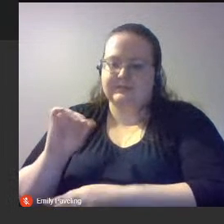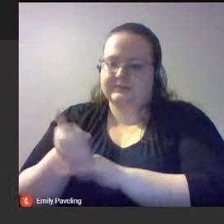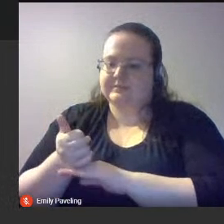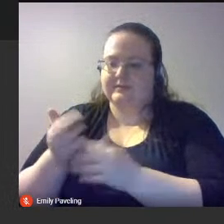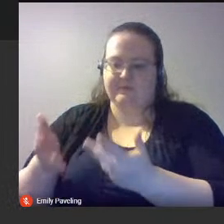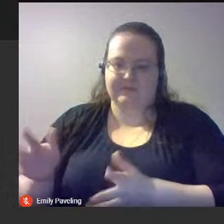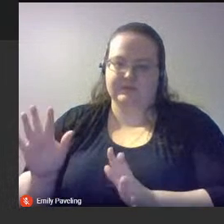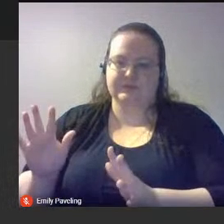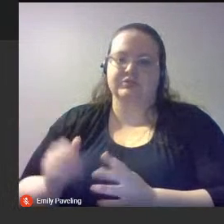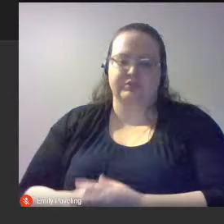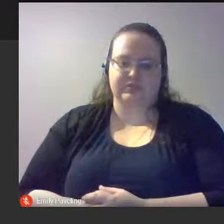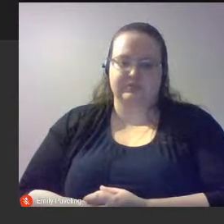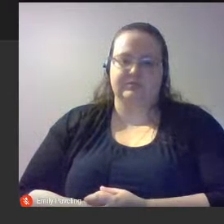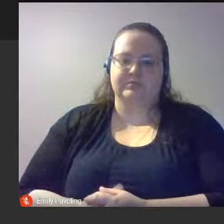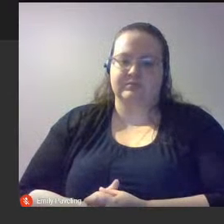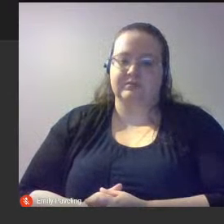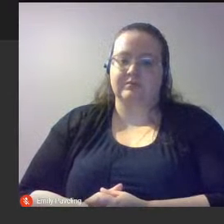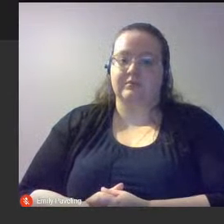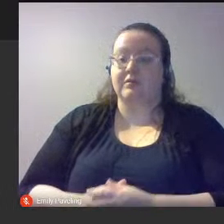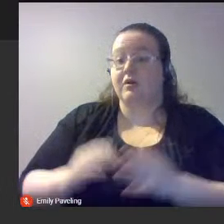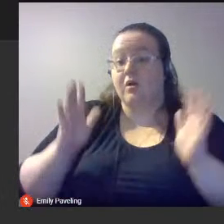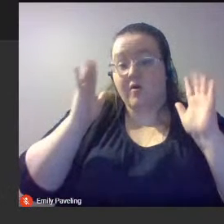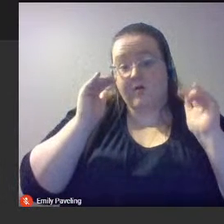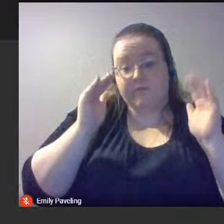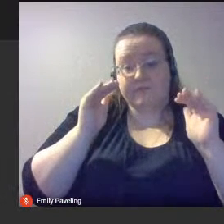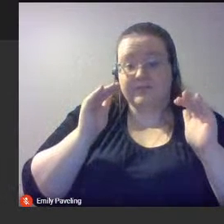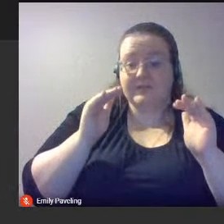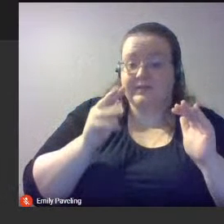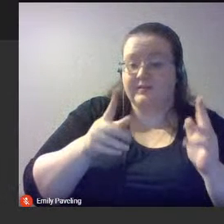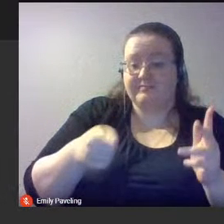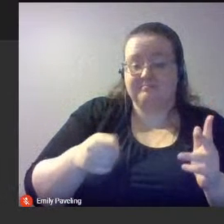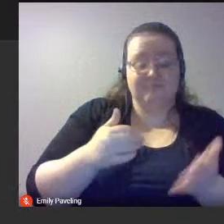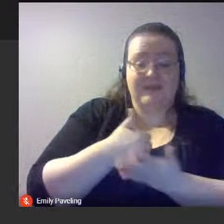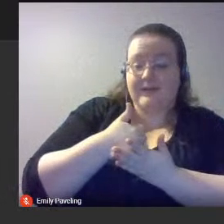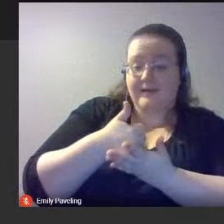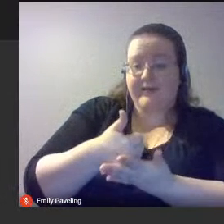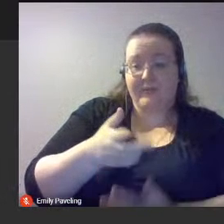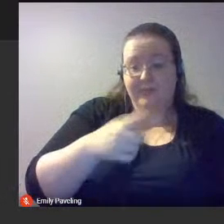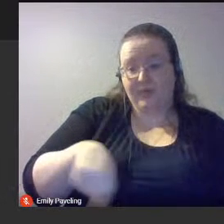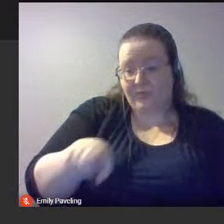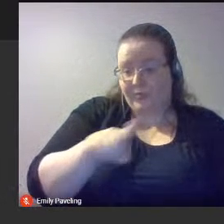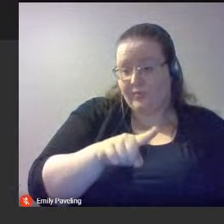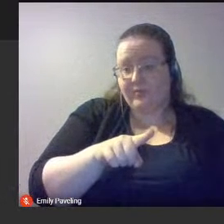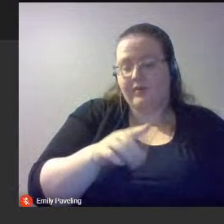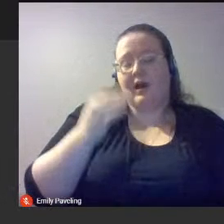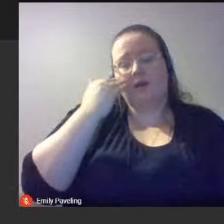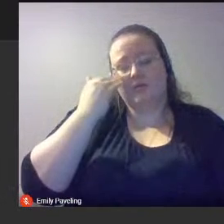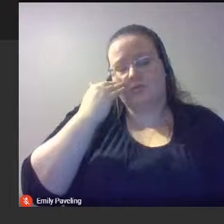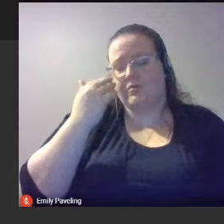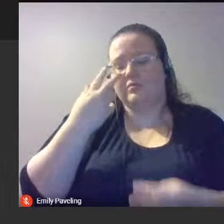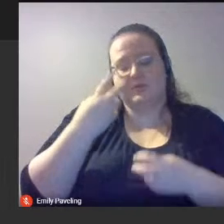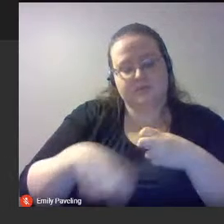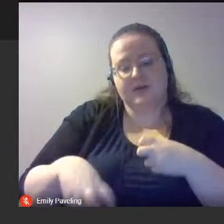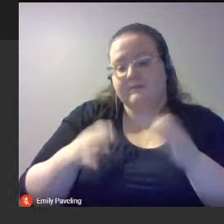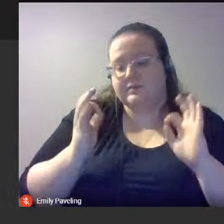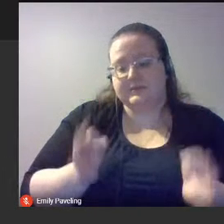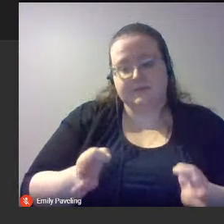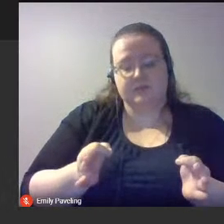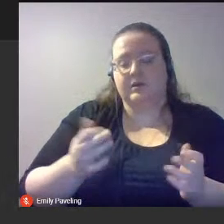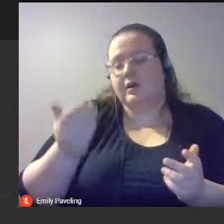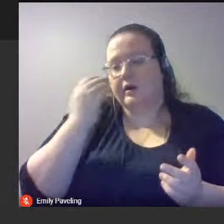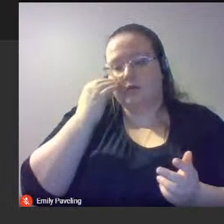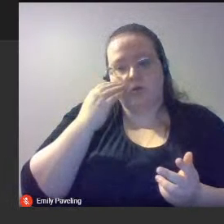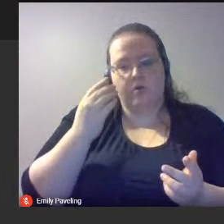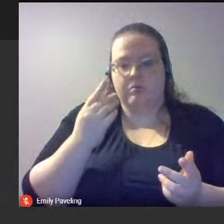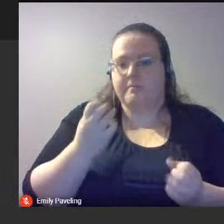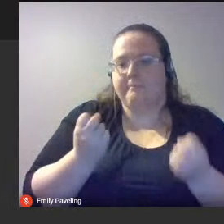in September. I hope that was helpful to our parents. It is a difficult decision for you. I know you have many questions.